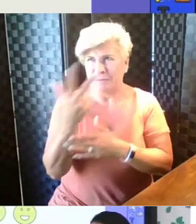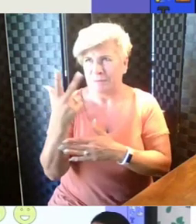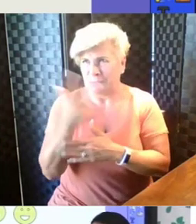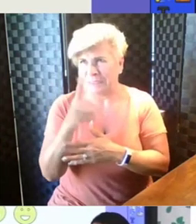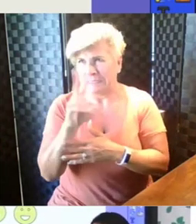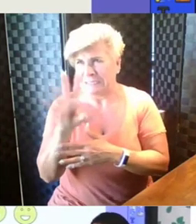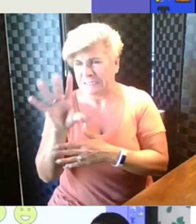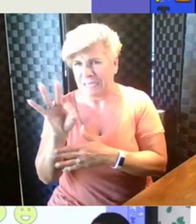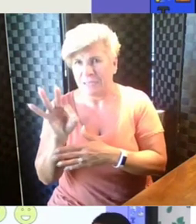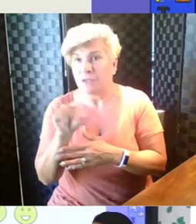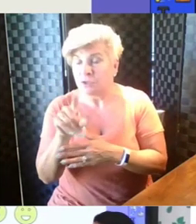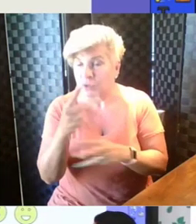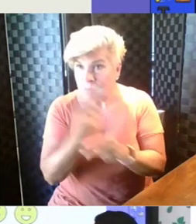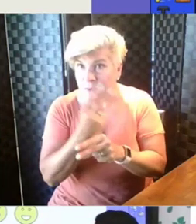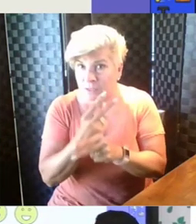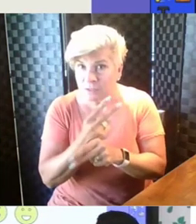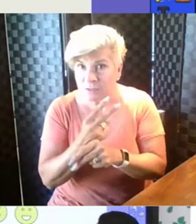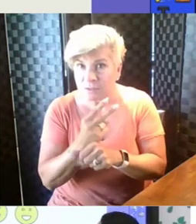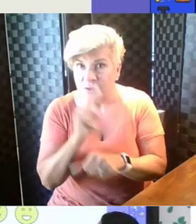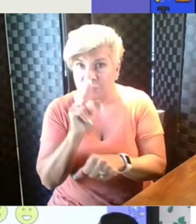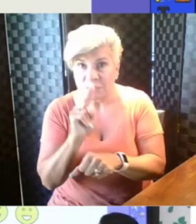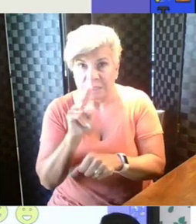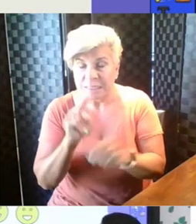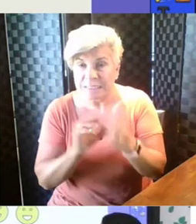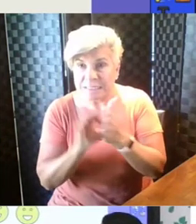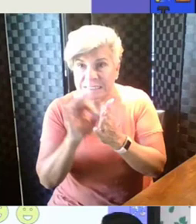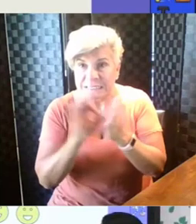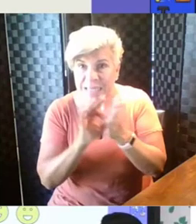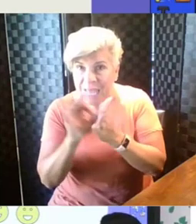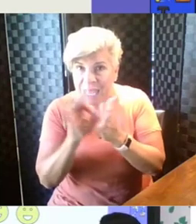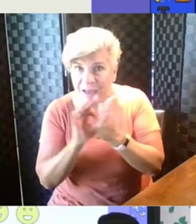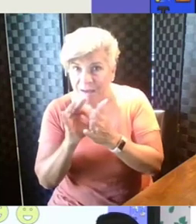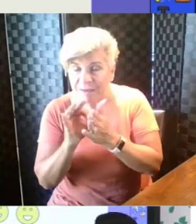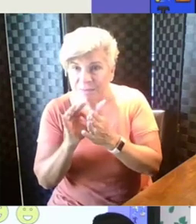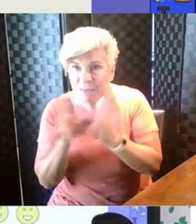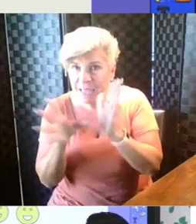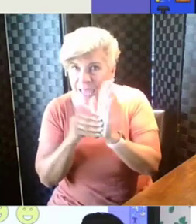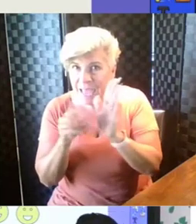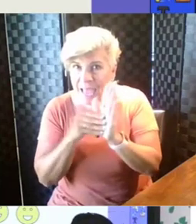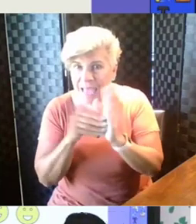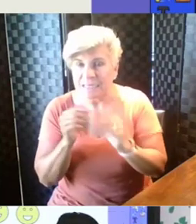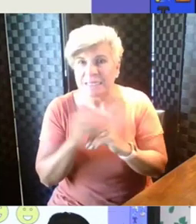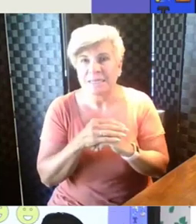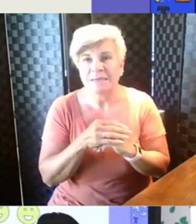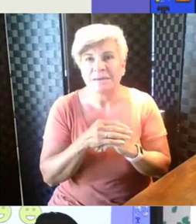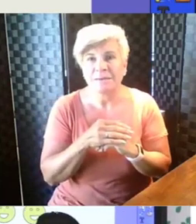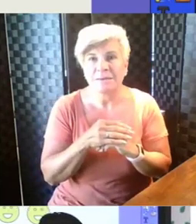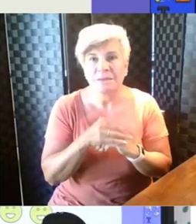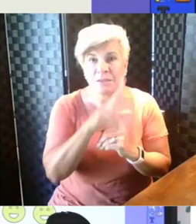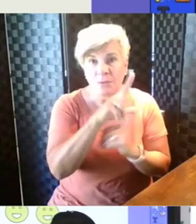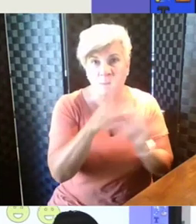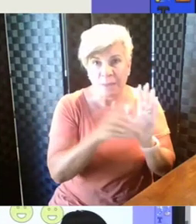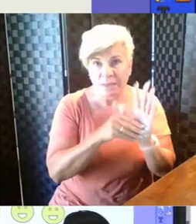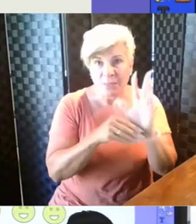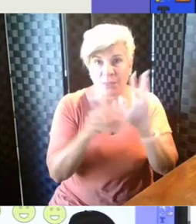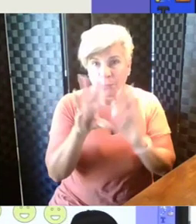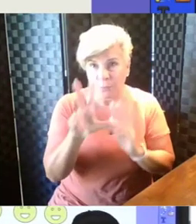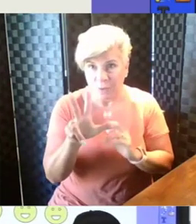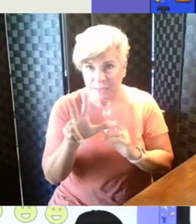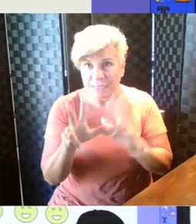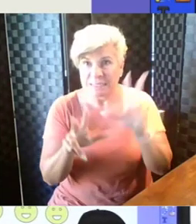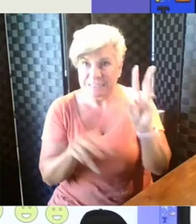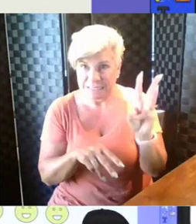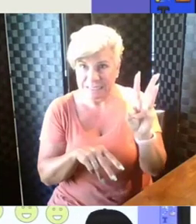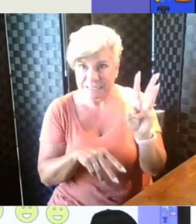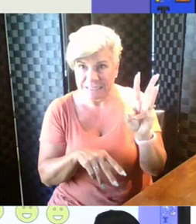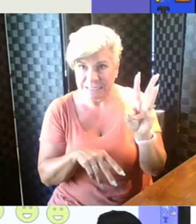you are mathematicians. You can always calculate the answer by adding. So I know 3 plus 3 is